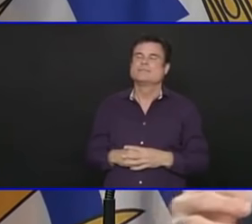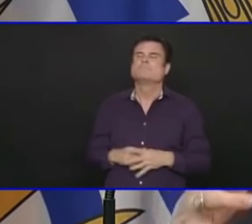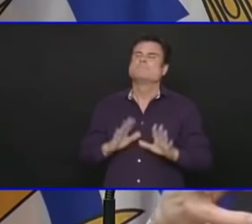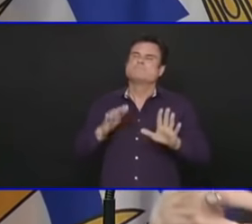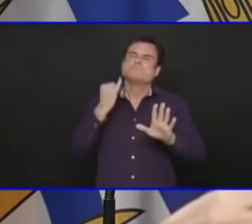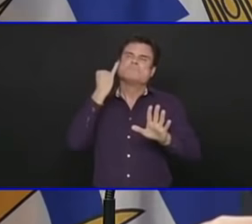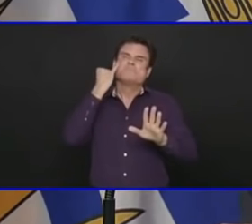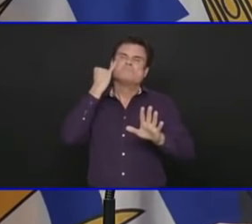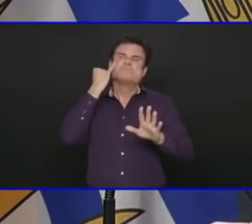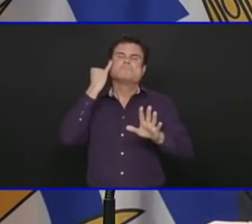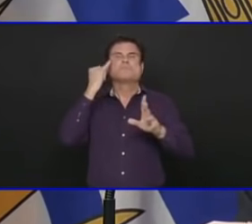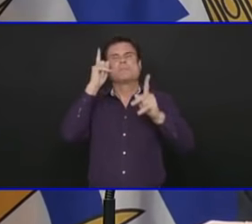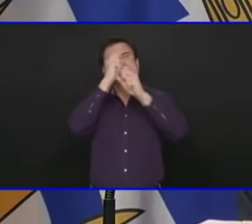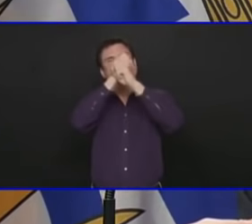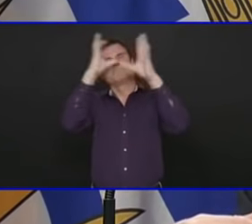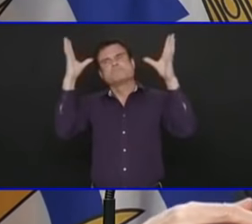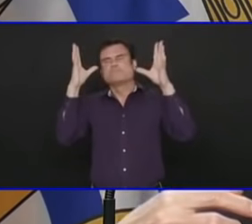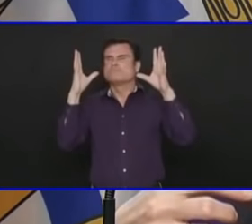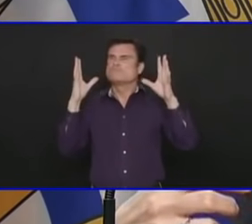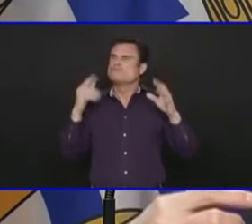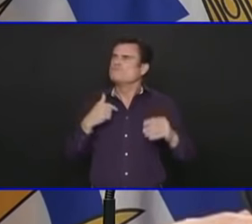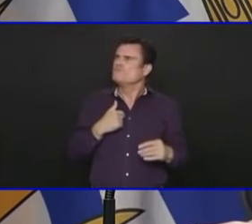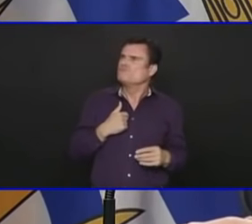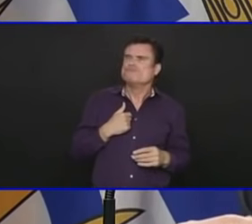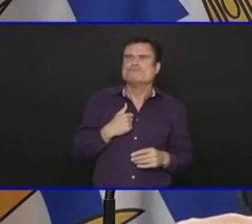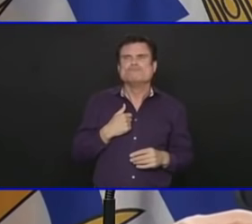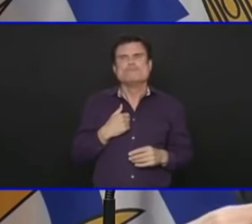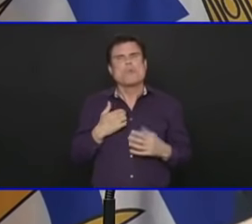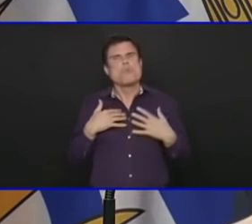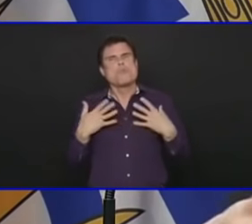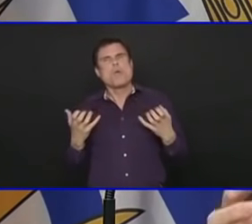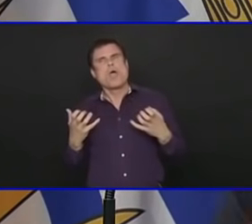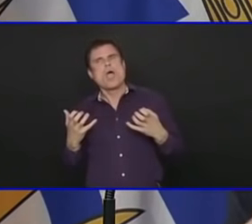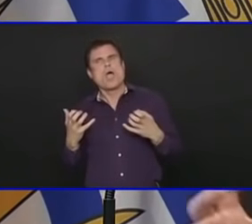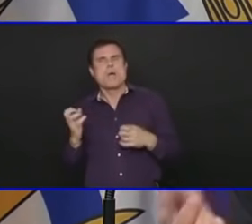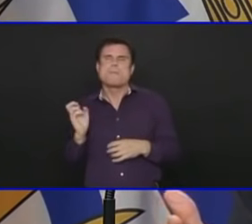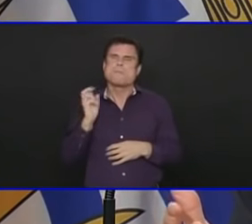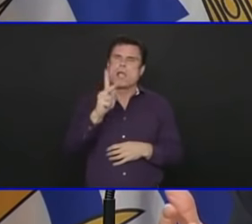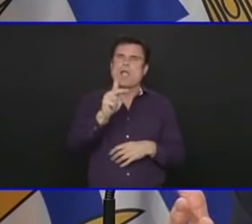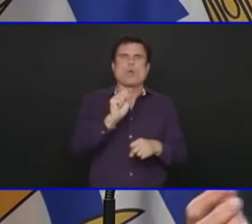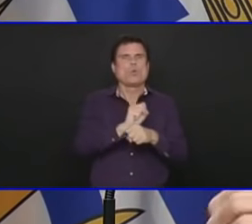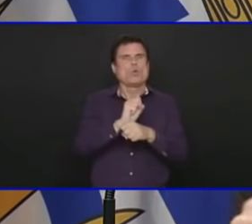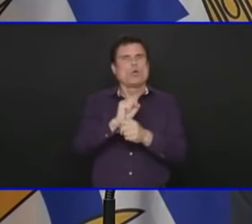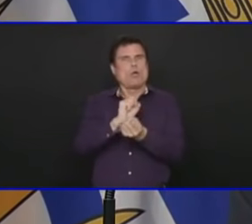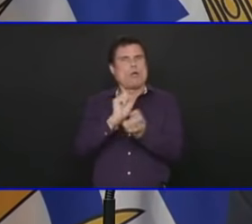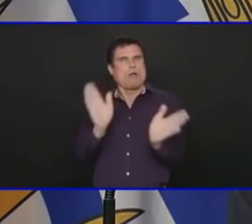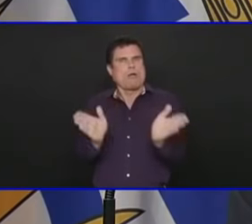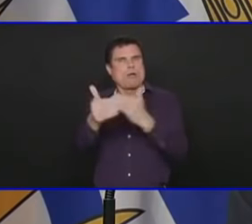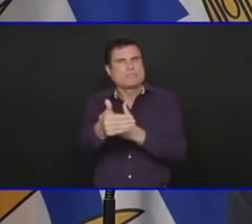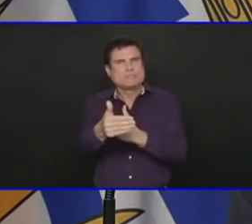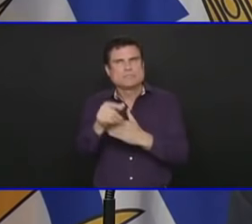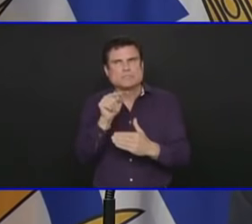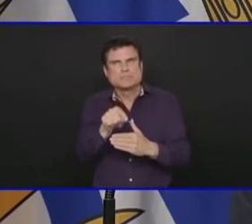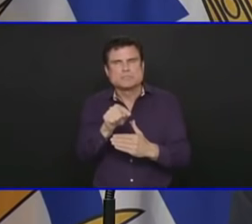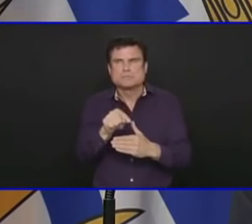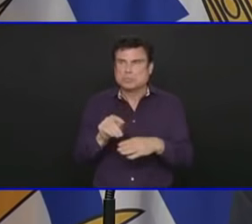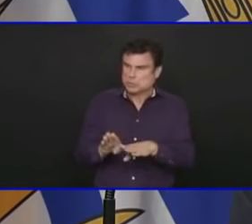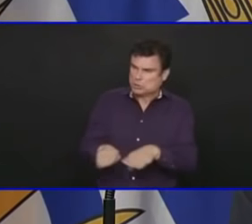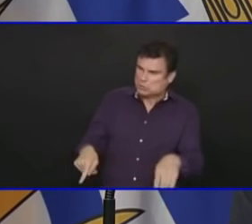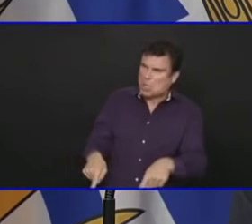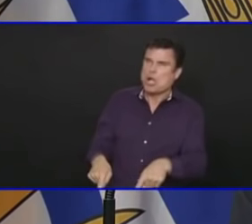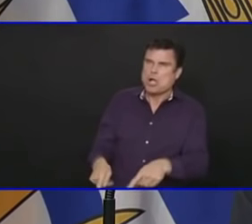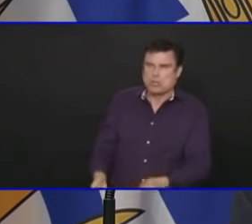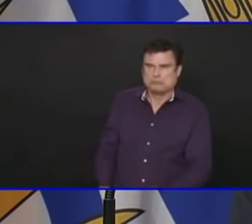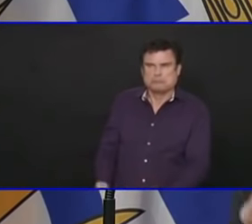they then don't have as much contact with people who might be in our family unit, who might be more vulnerable to